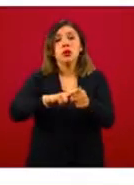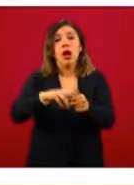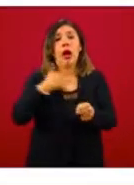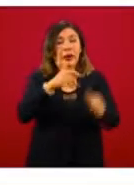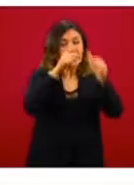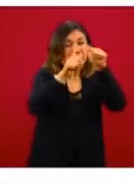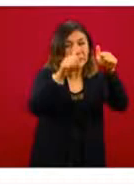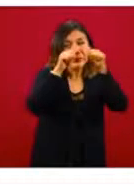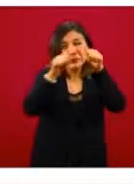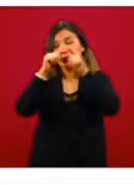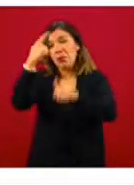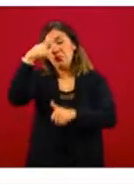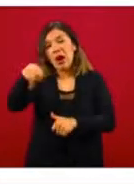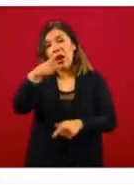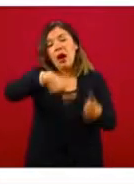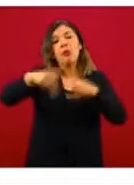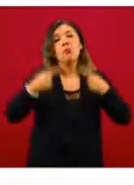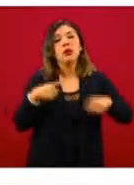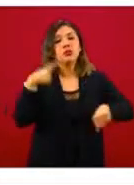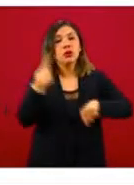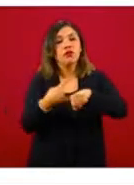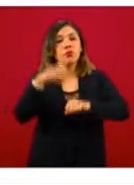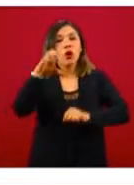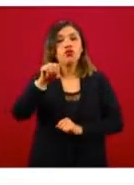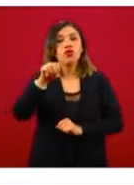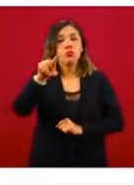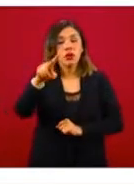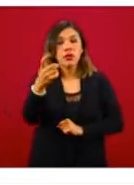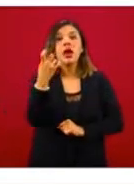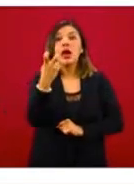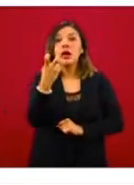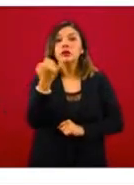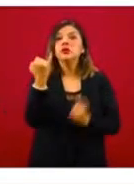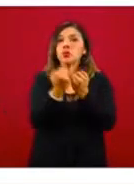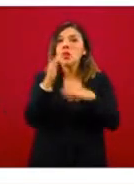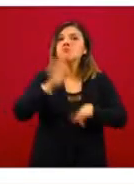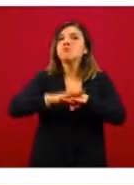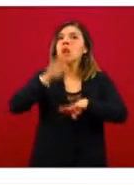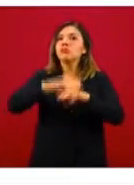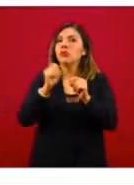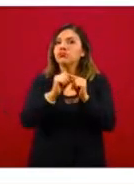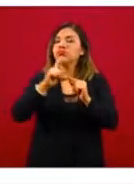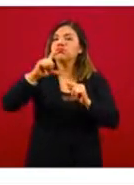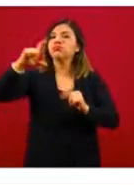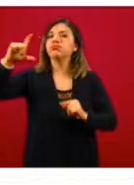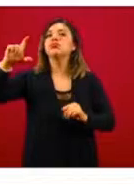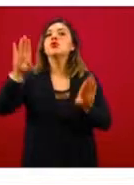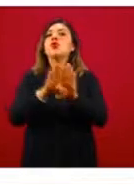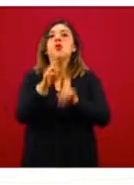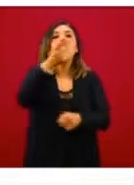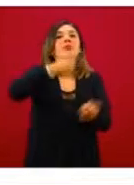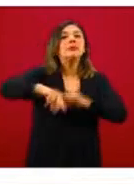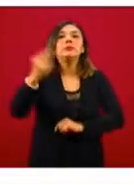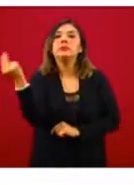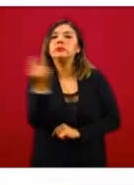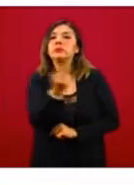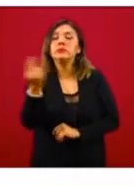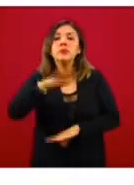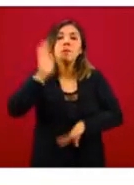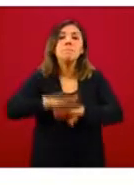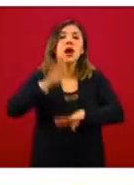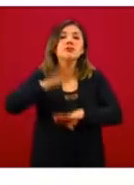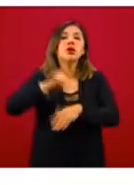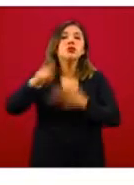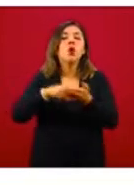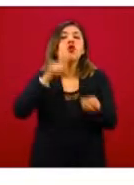have only 645 units available for dealing with COVID-19 hospitals. So as